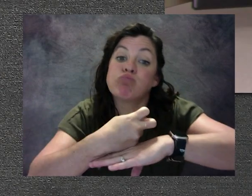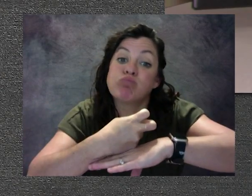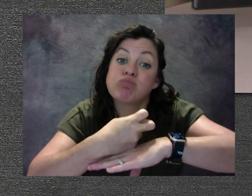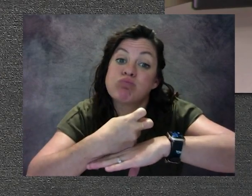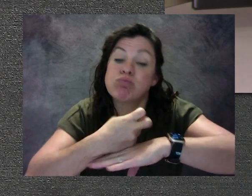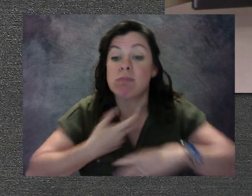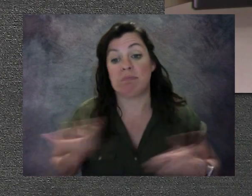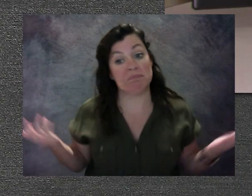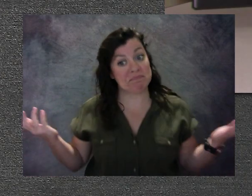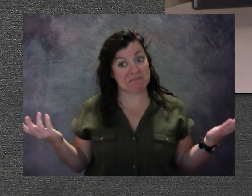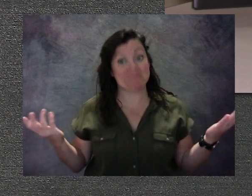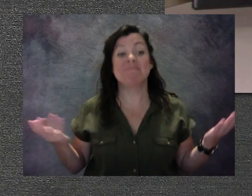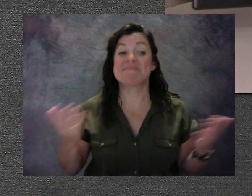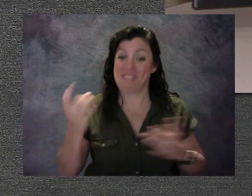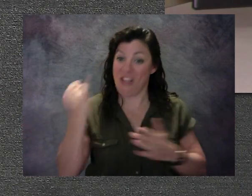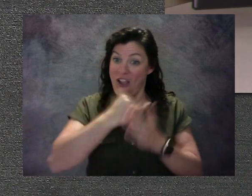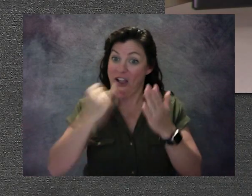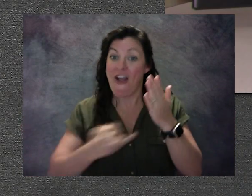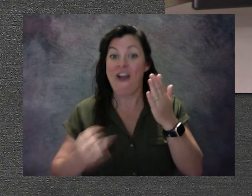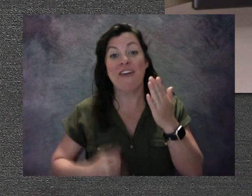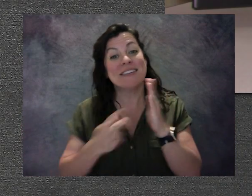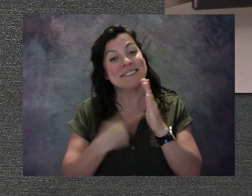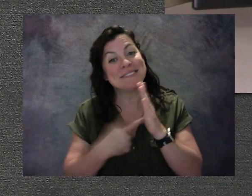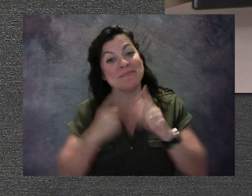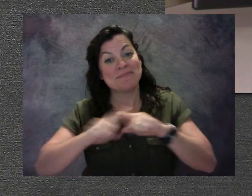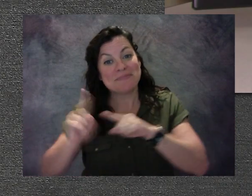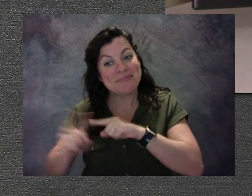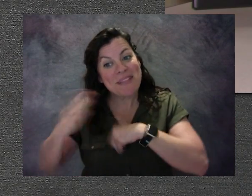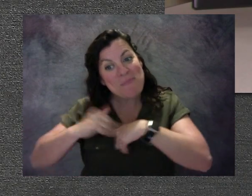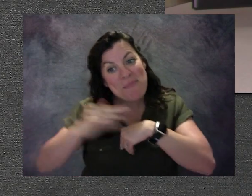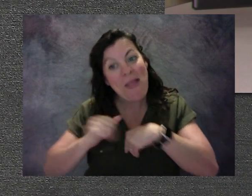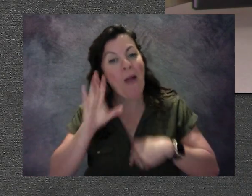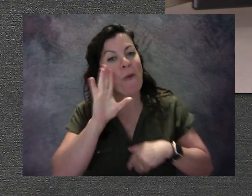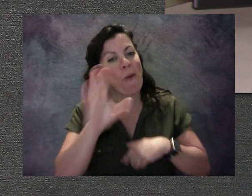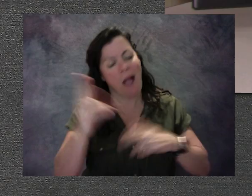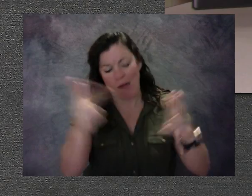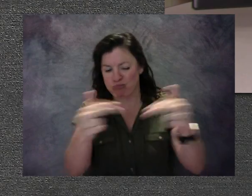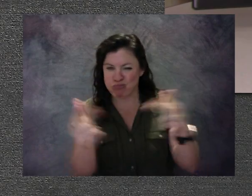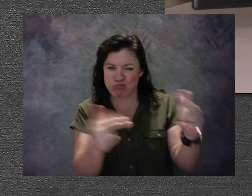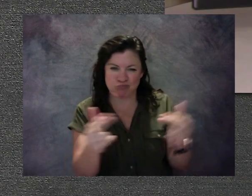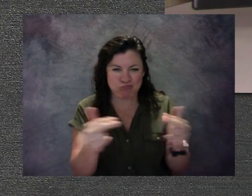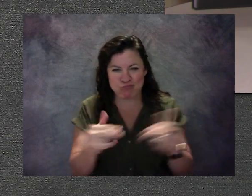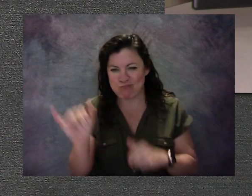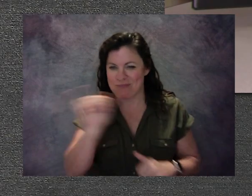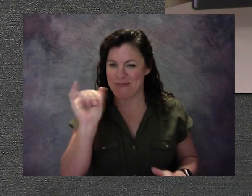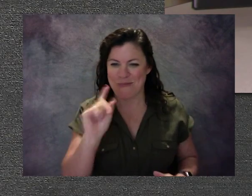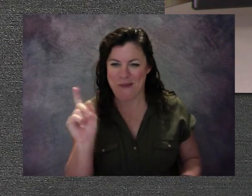always sometimes include a place in their house that their pet might like.